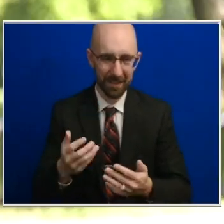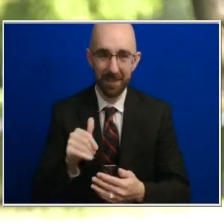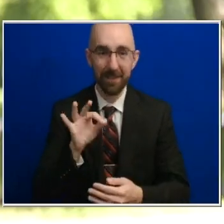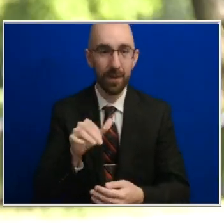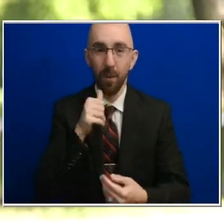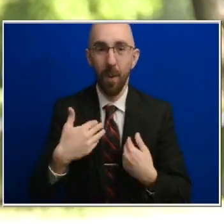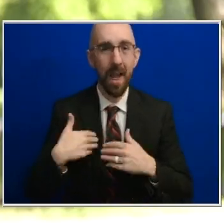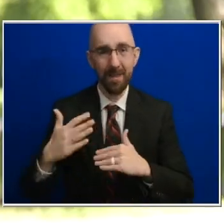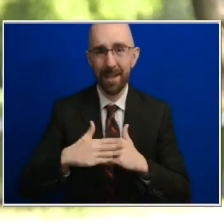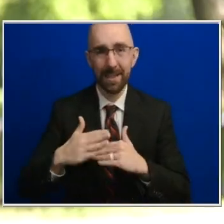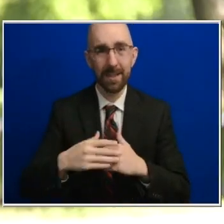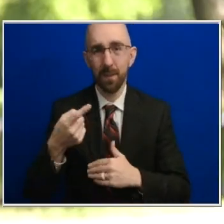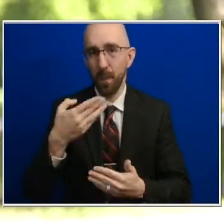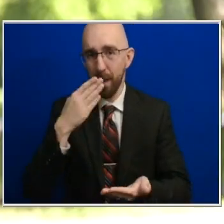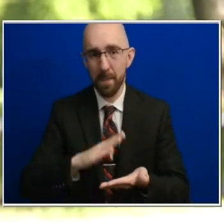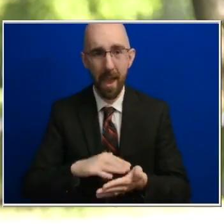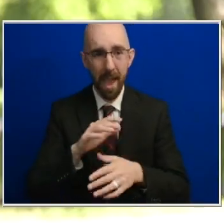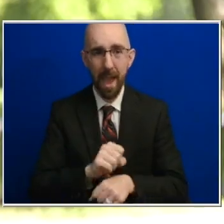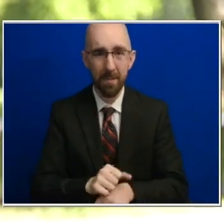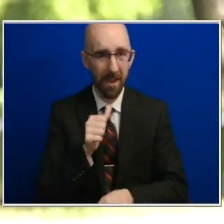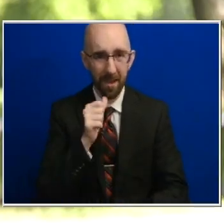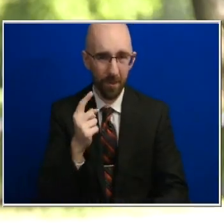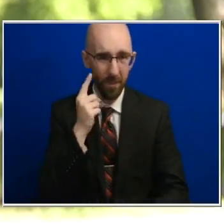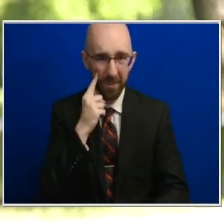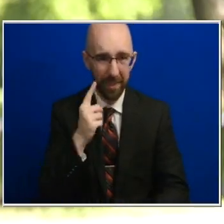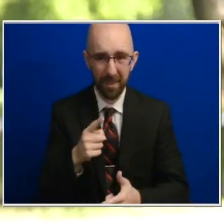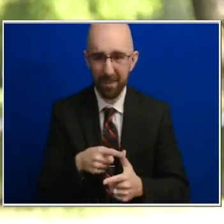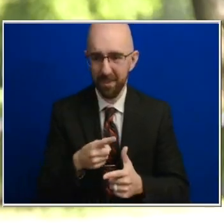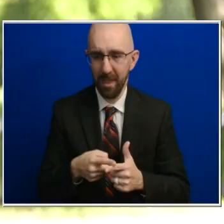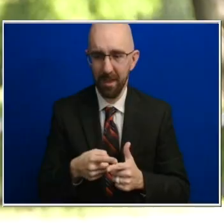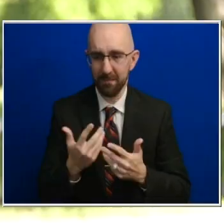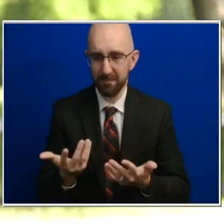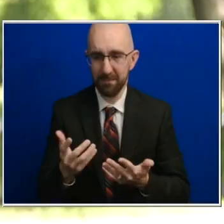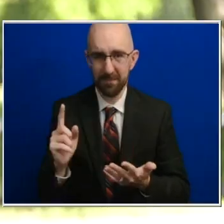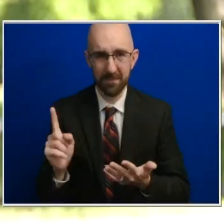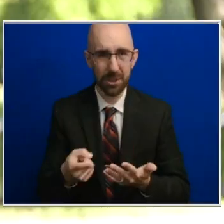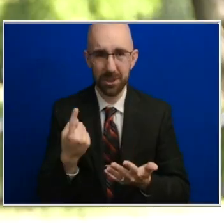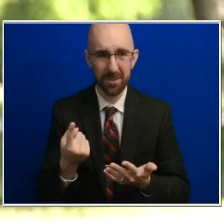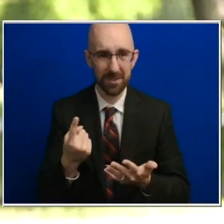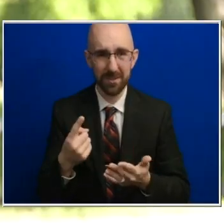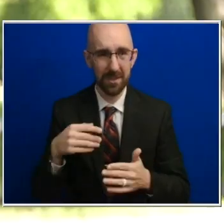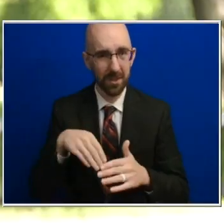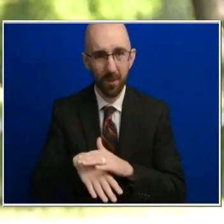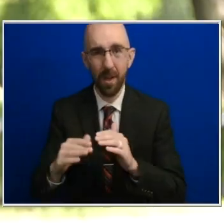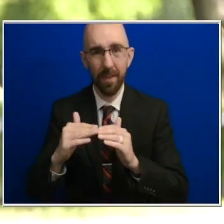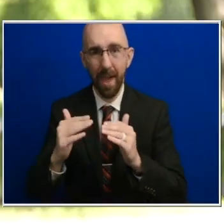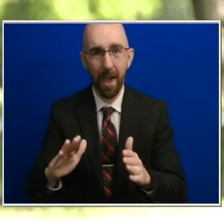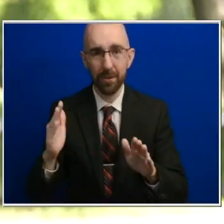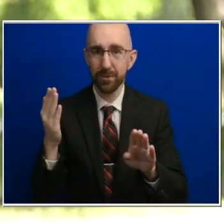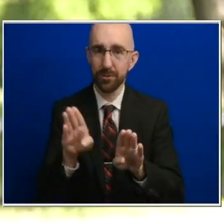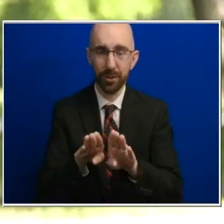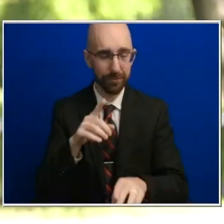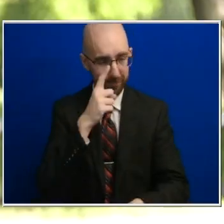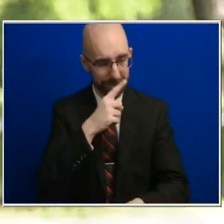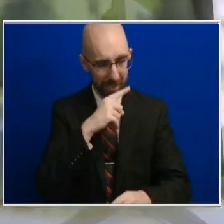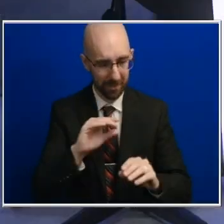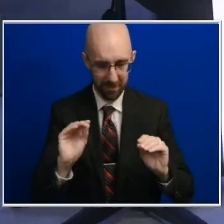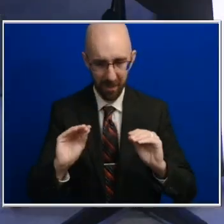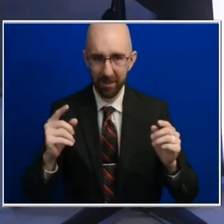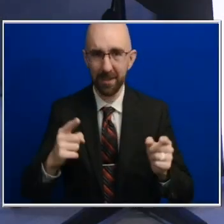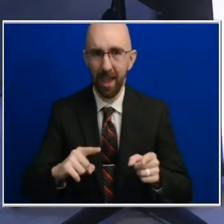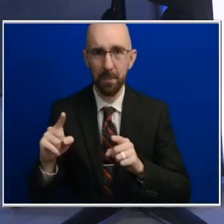bad habit, I don't think, then just go in the house and shut the door and pretend like nothing's going on.